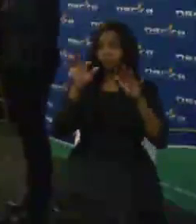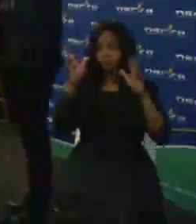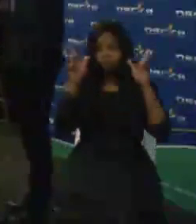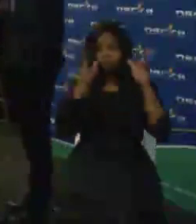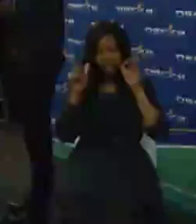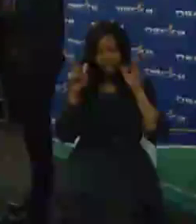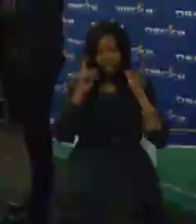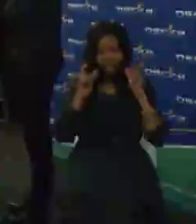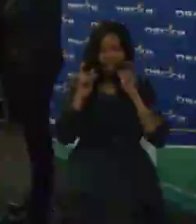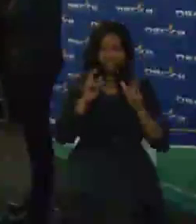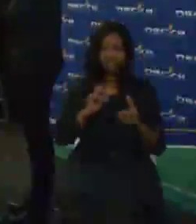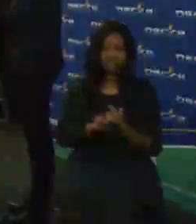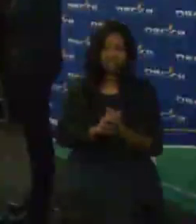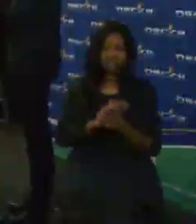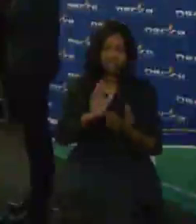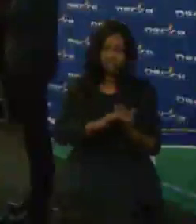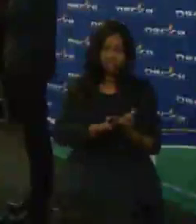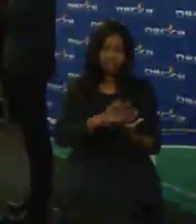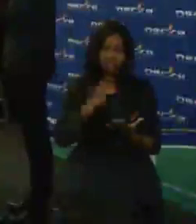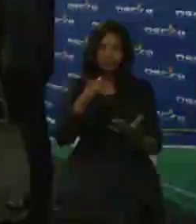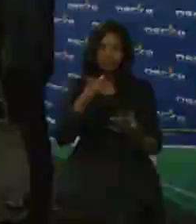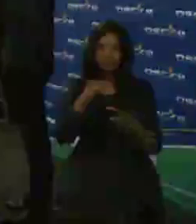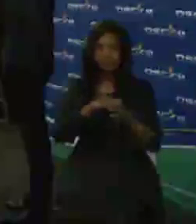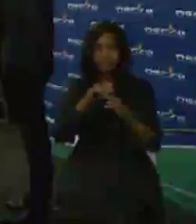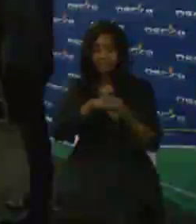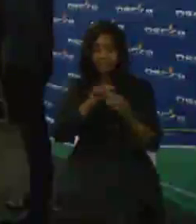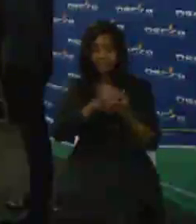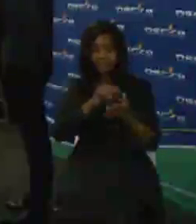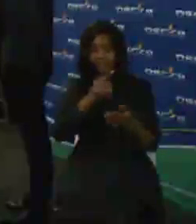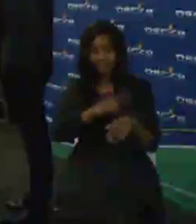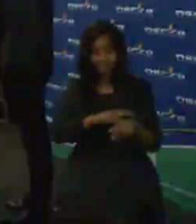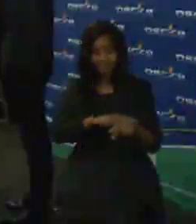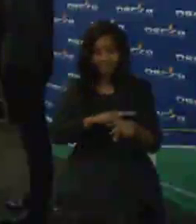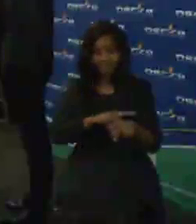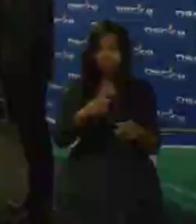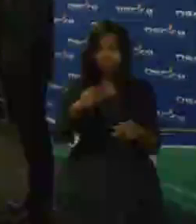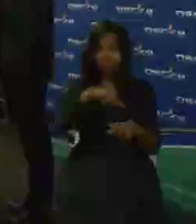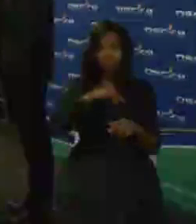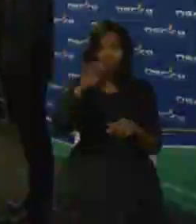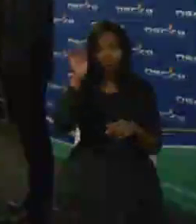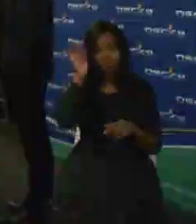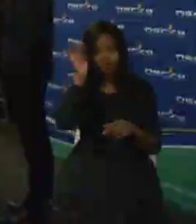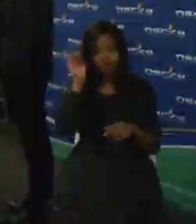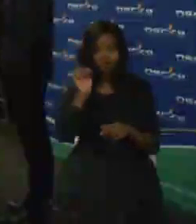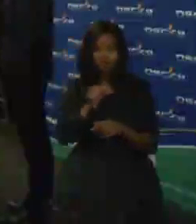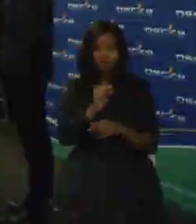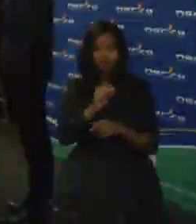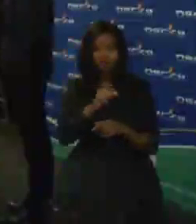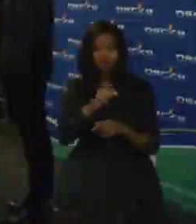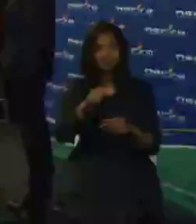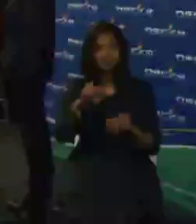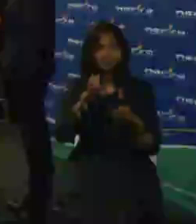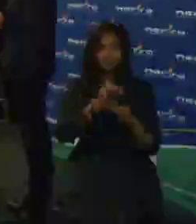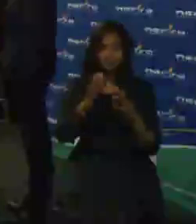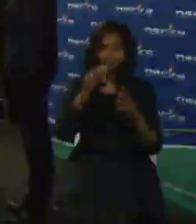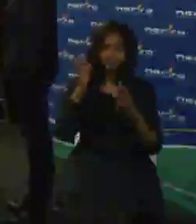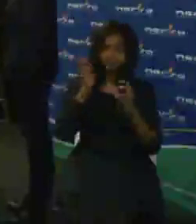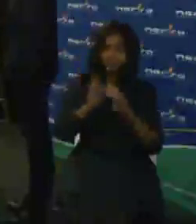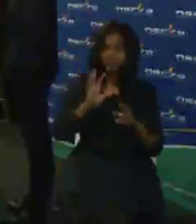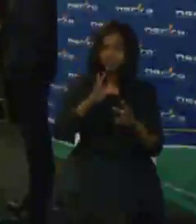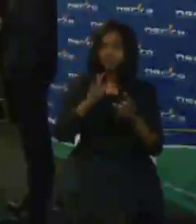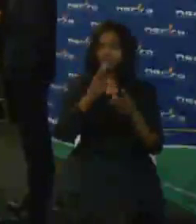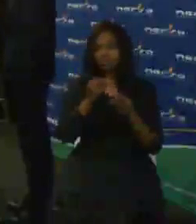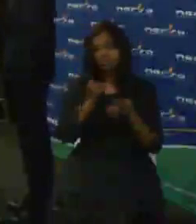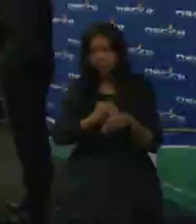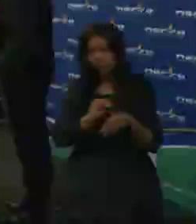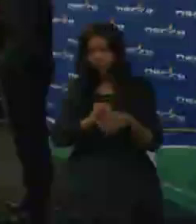hearings, and in that time we have heard initially Eskom telling us there were no problems